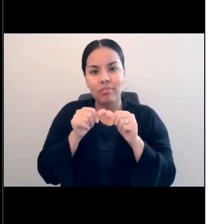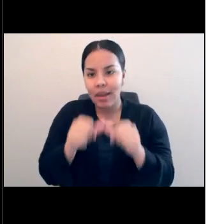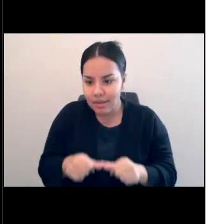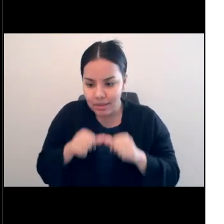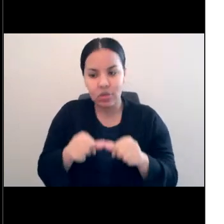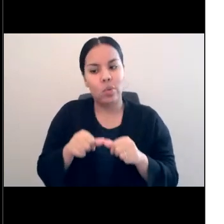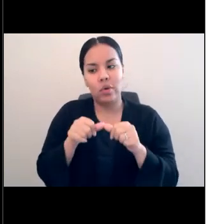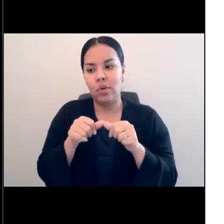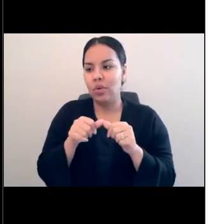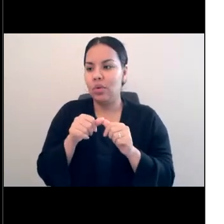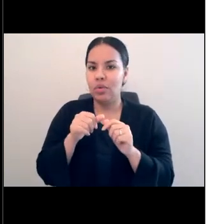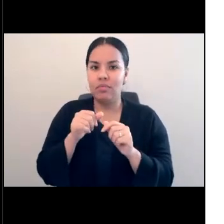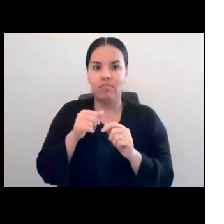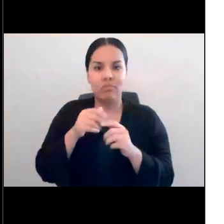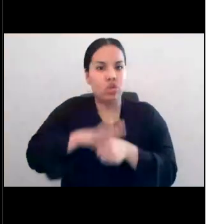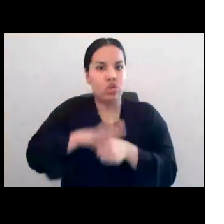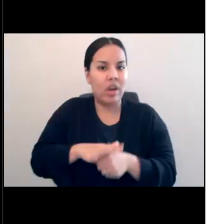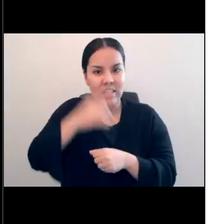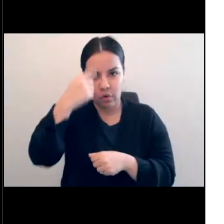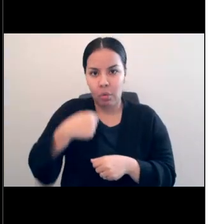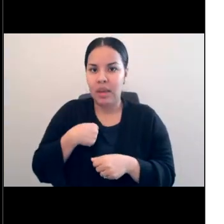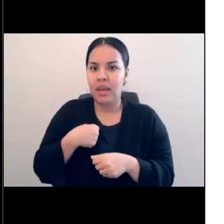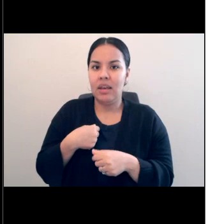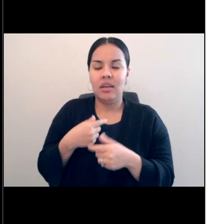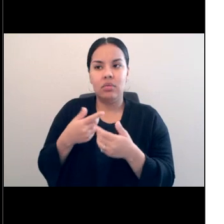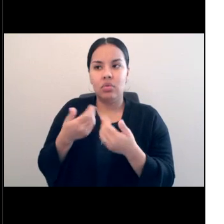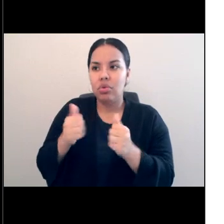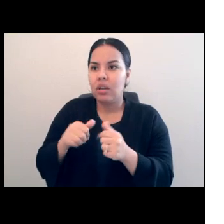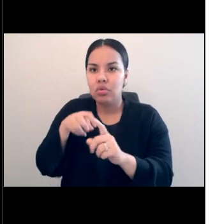for me to talk to people who are struggling with the same things, who are